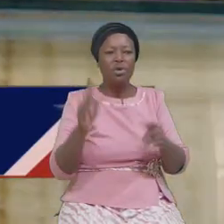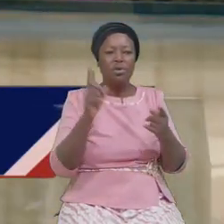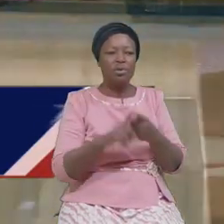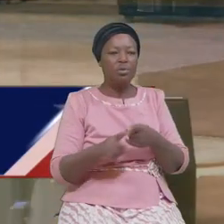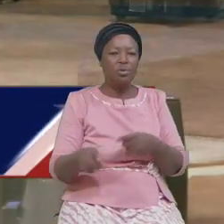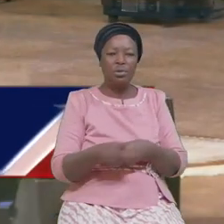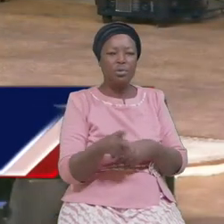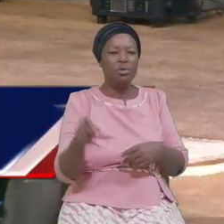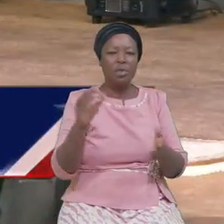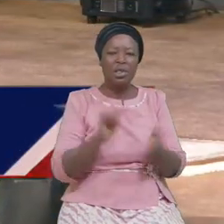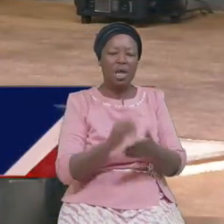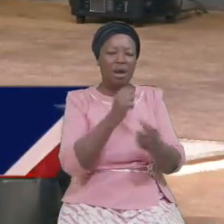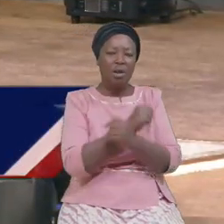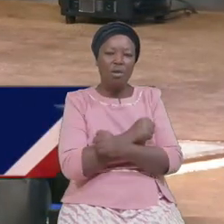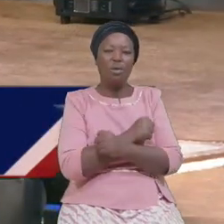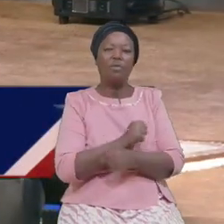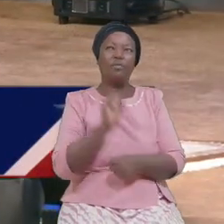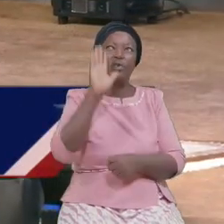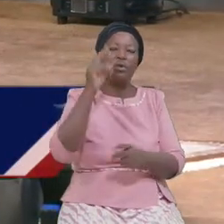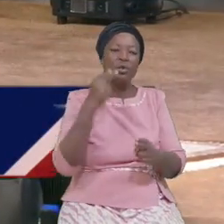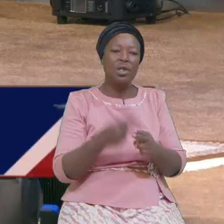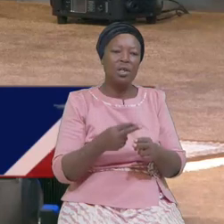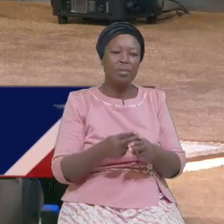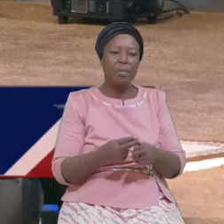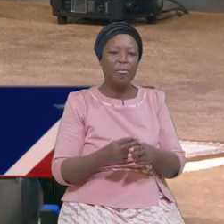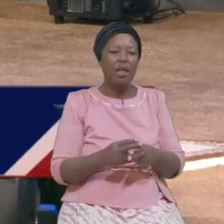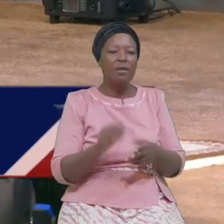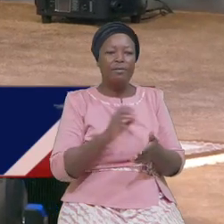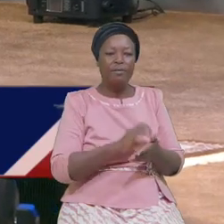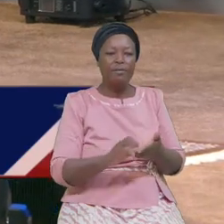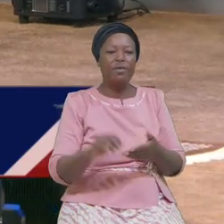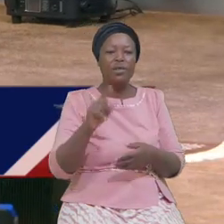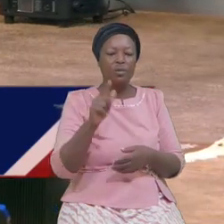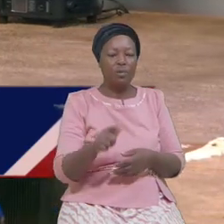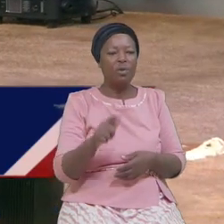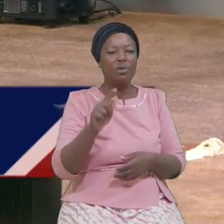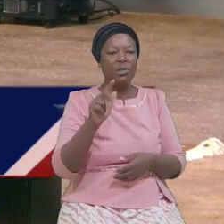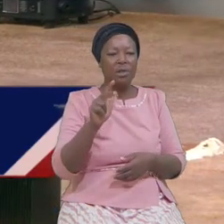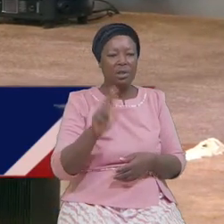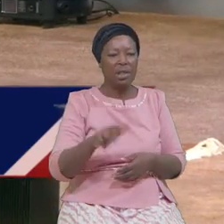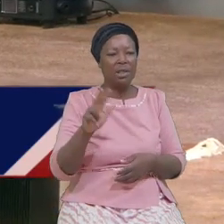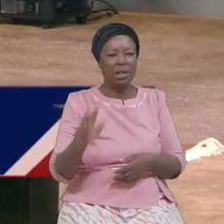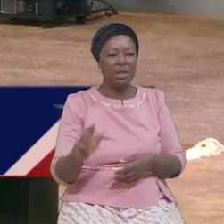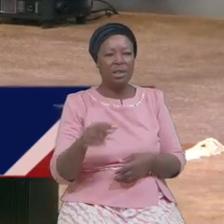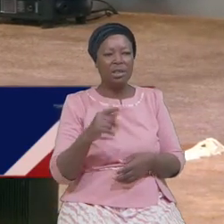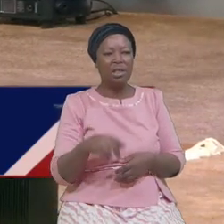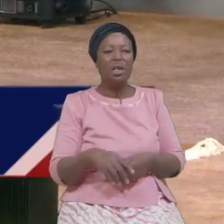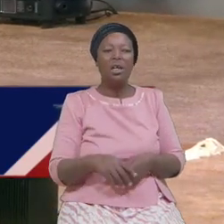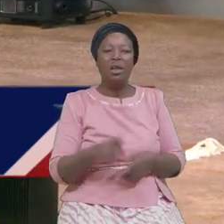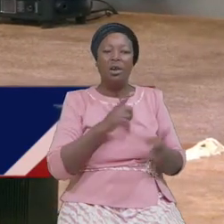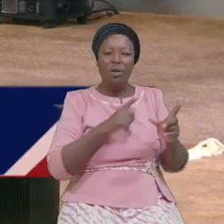those that love thy name. 133, in 133 it says, order my